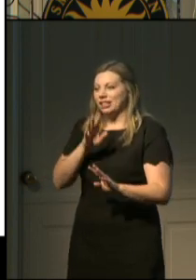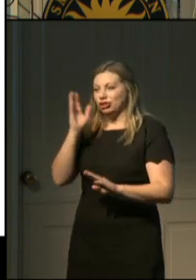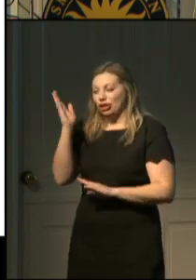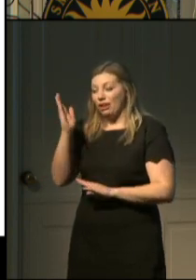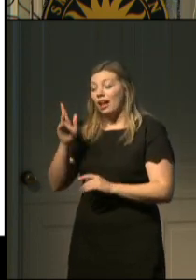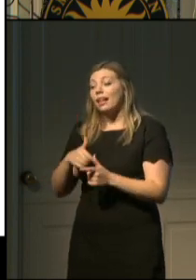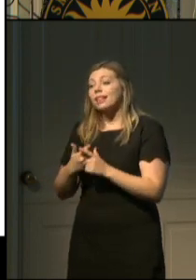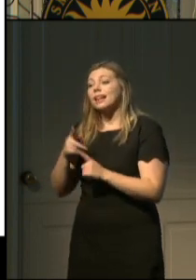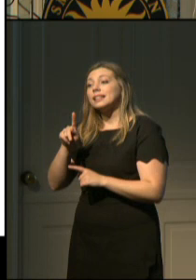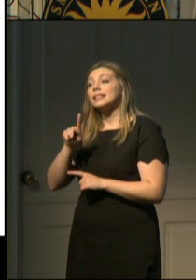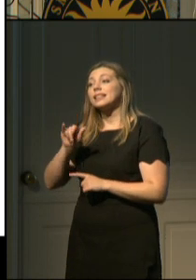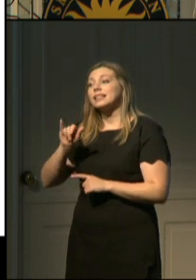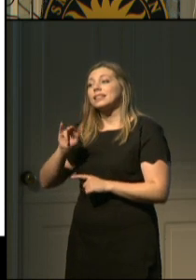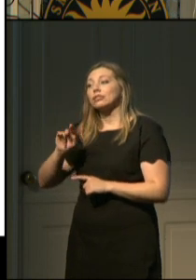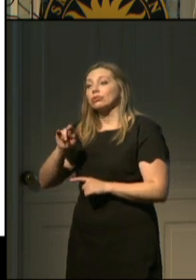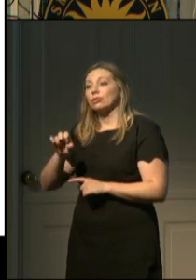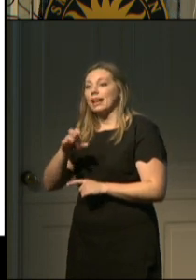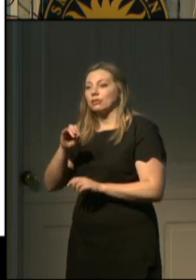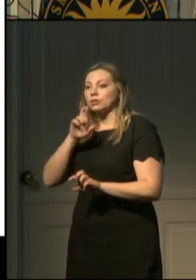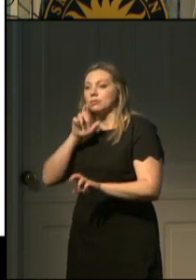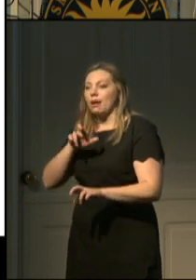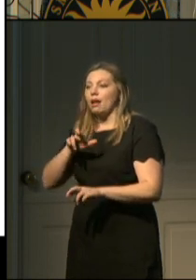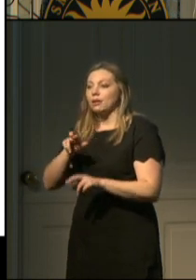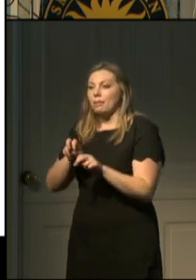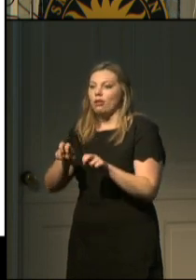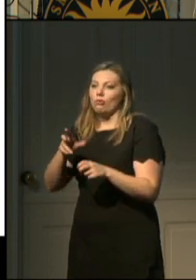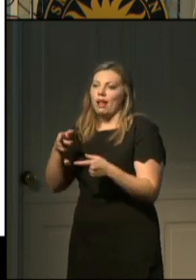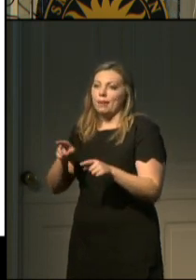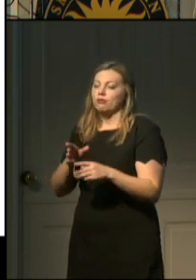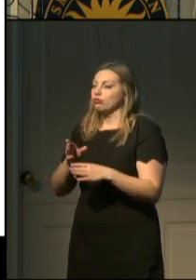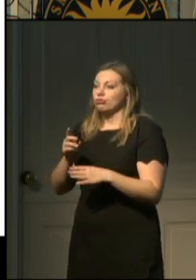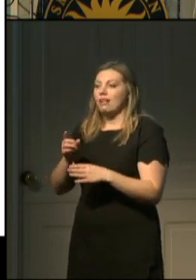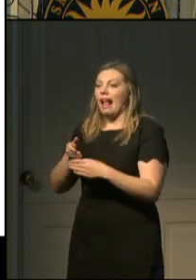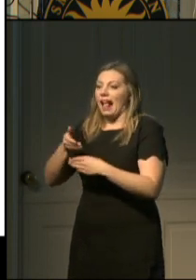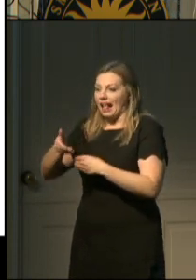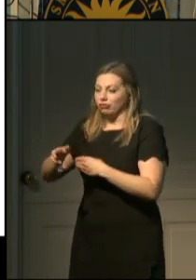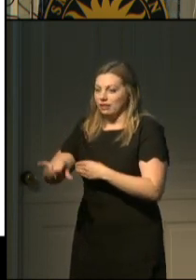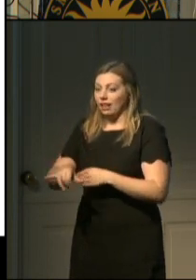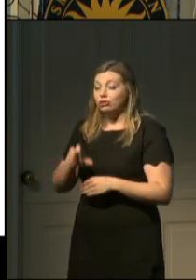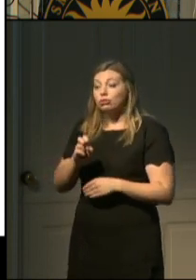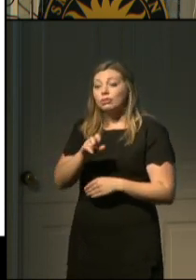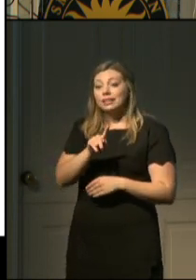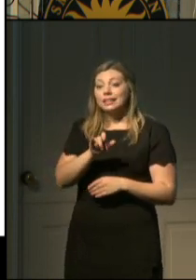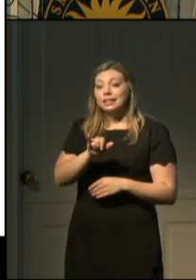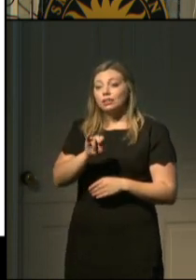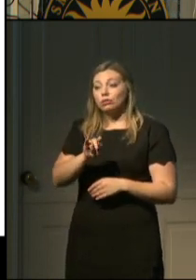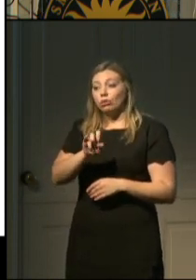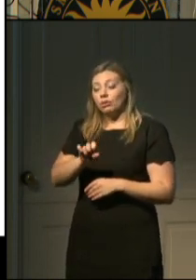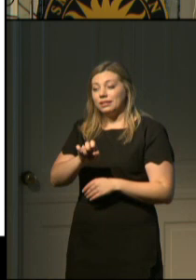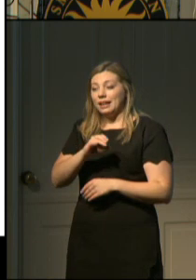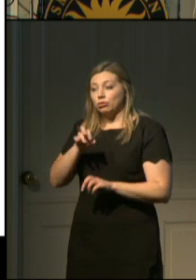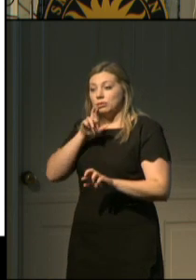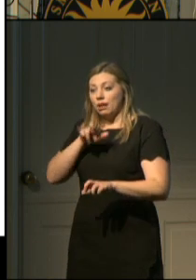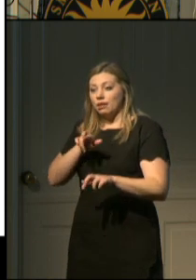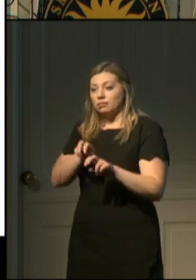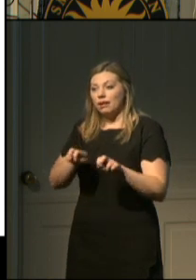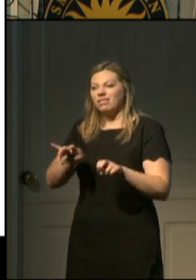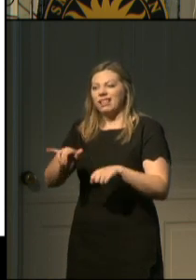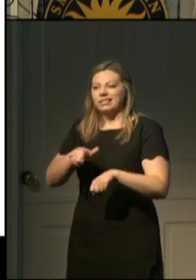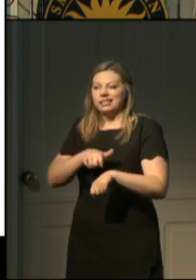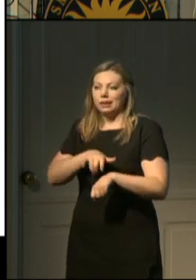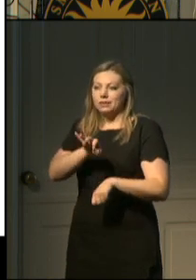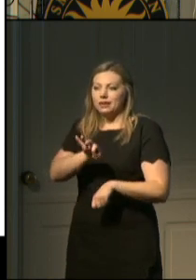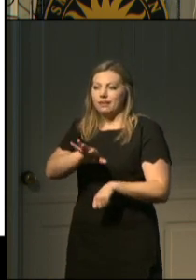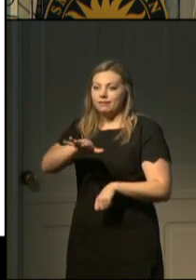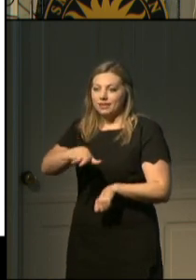and response panel will follow that, unlike what's going to happen today. So the keynote and response panel tomorrow will be at